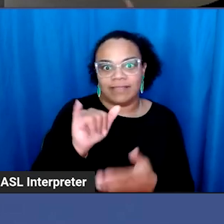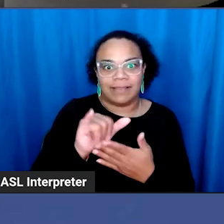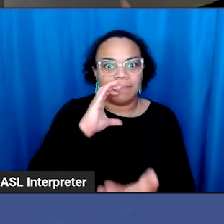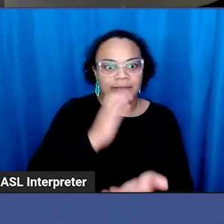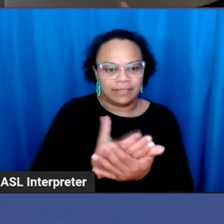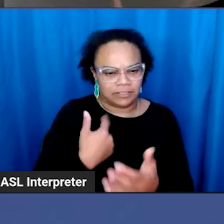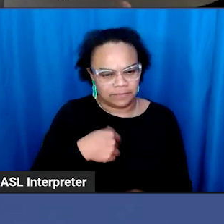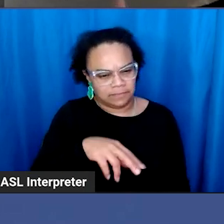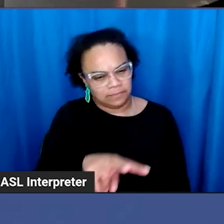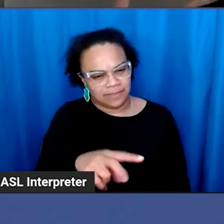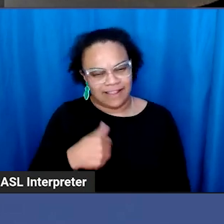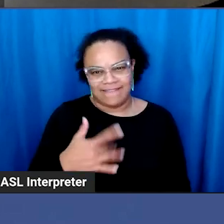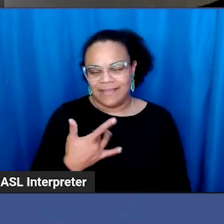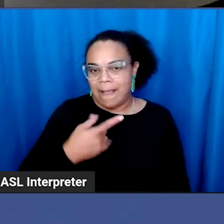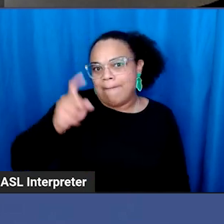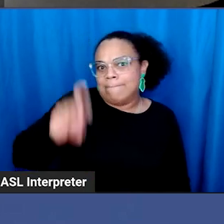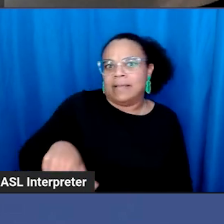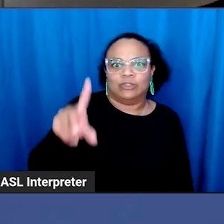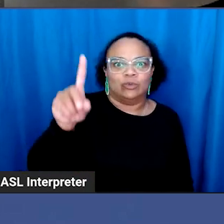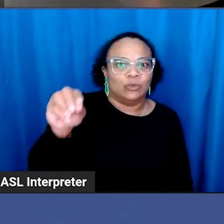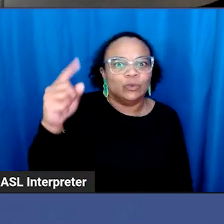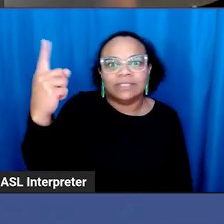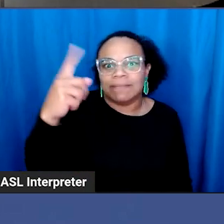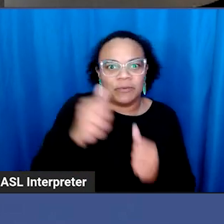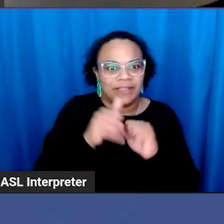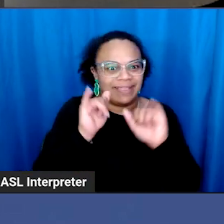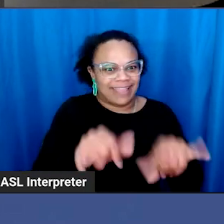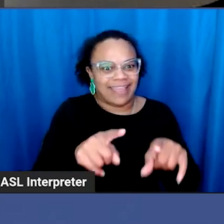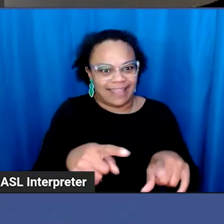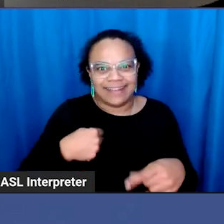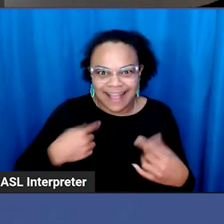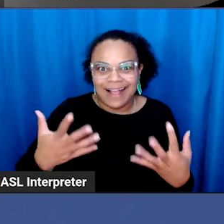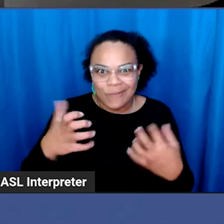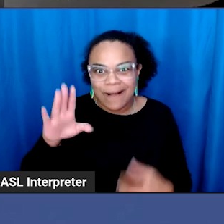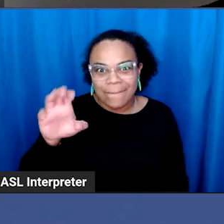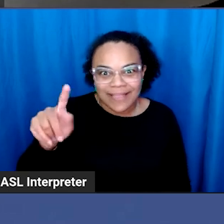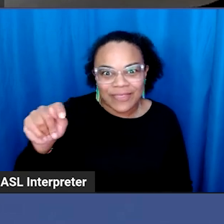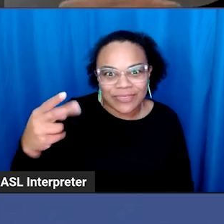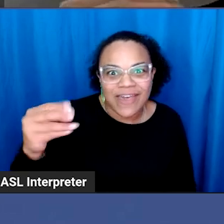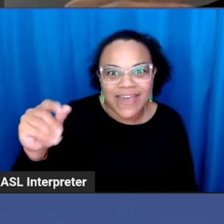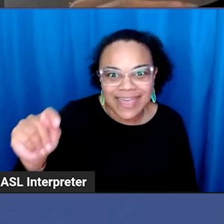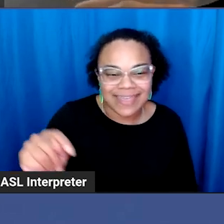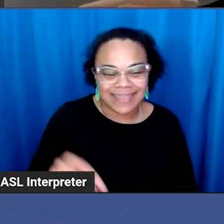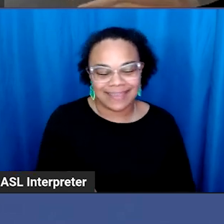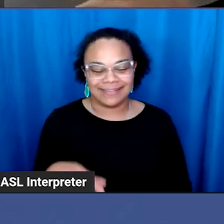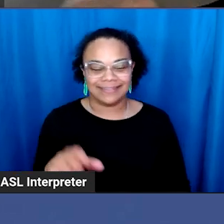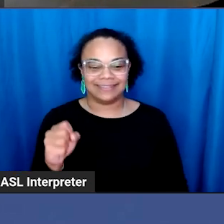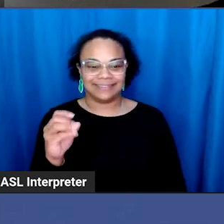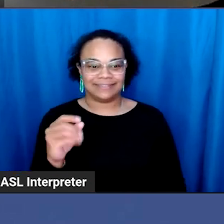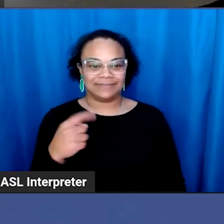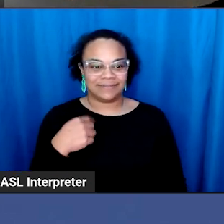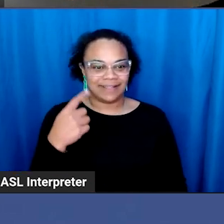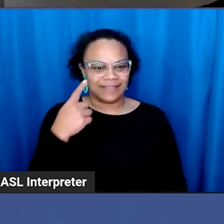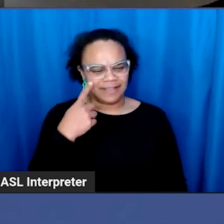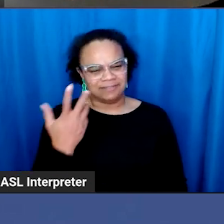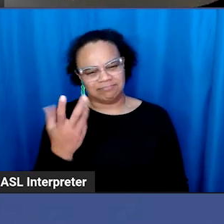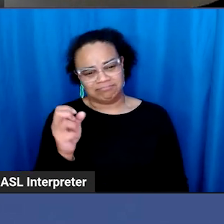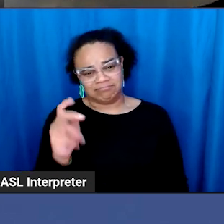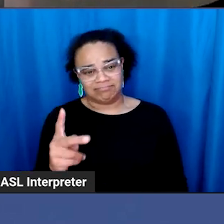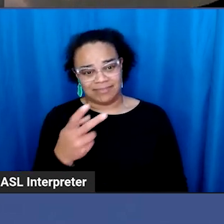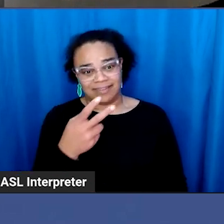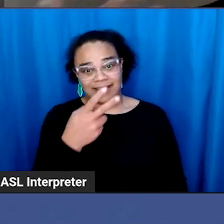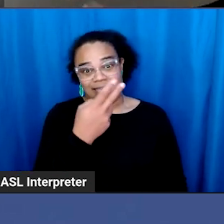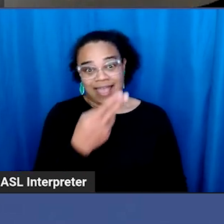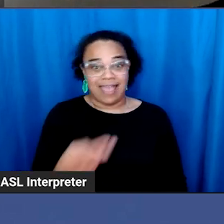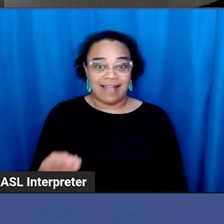to do something with this. Like, I'ma be a thought. So I was like, okay, yeah, hell is hot